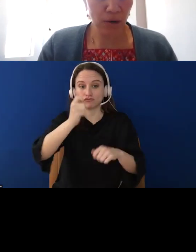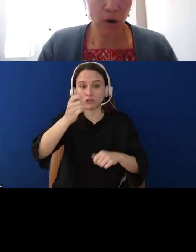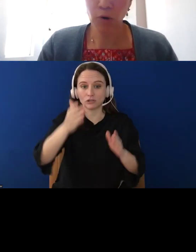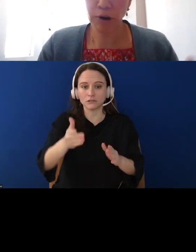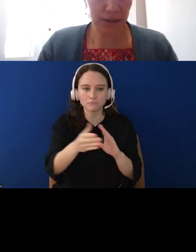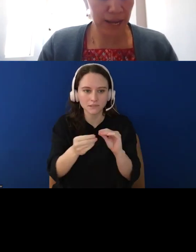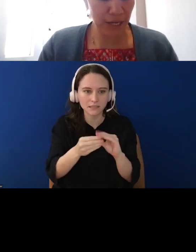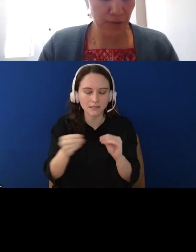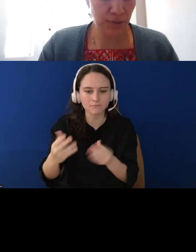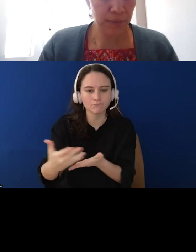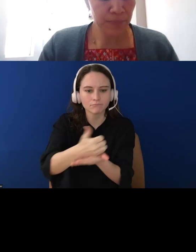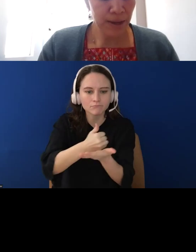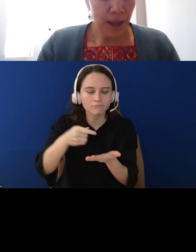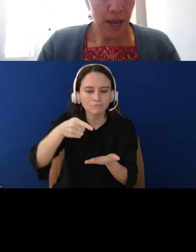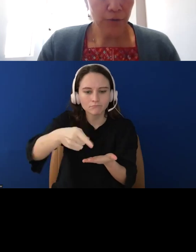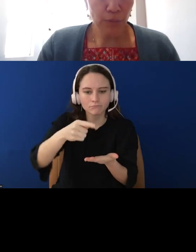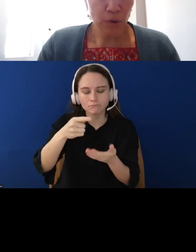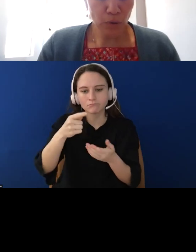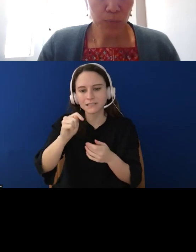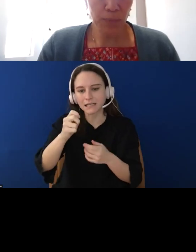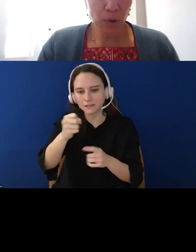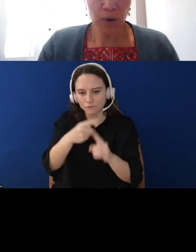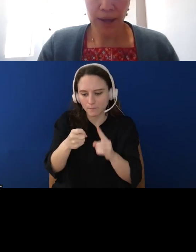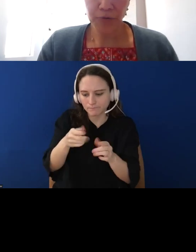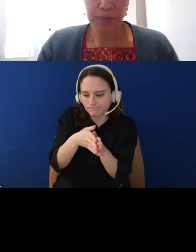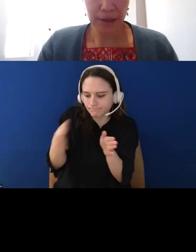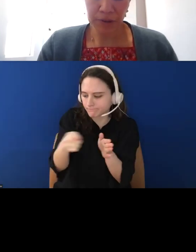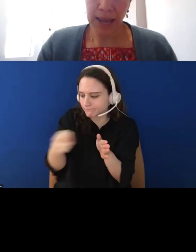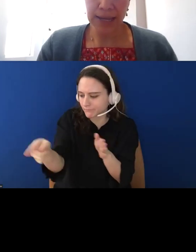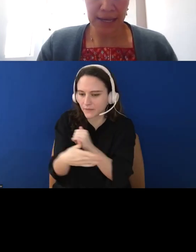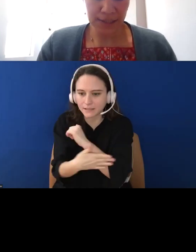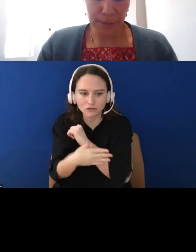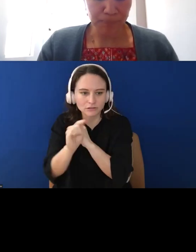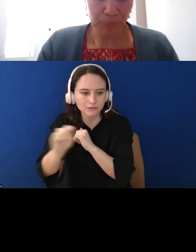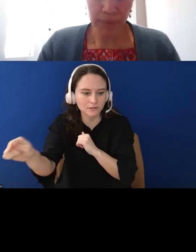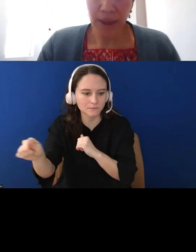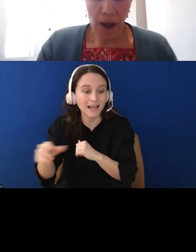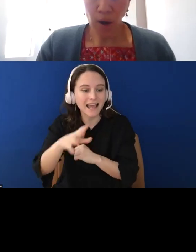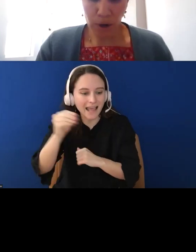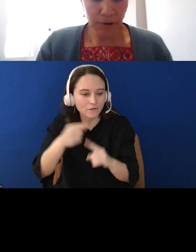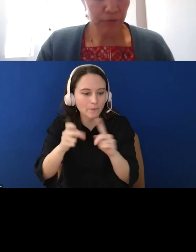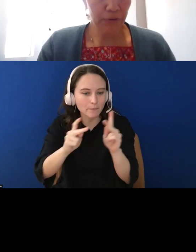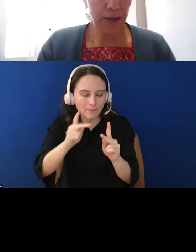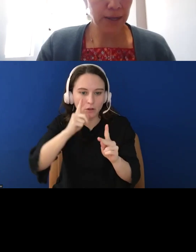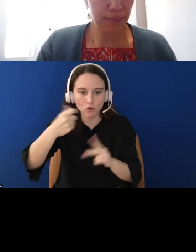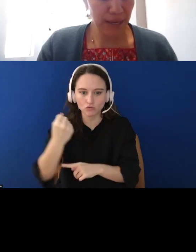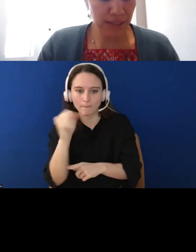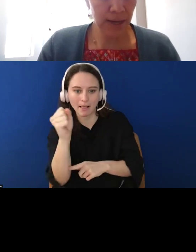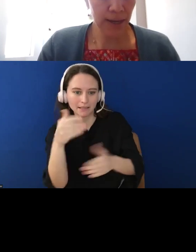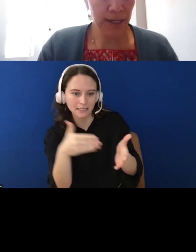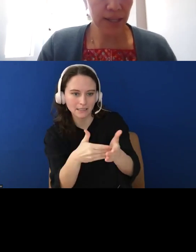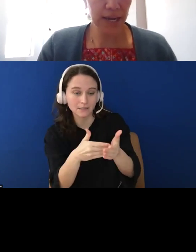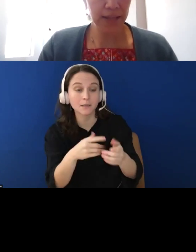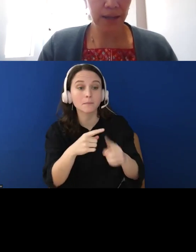from conquered nations and from those people who had rebelled against them. However, Fray